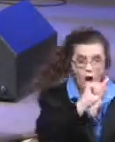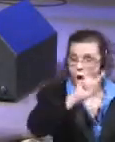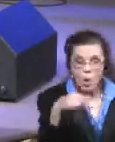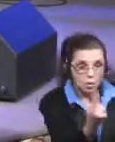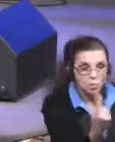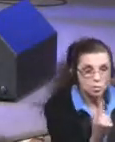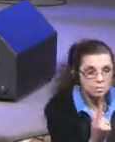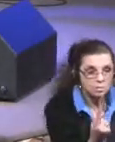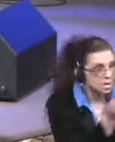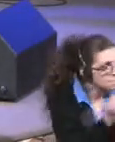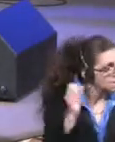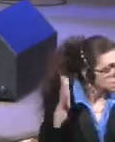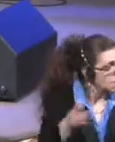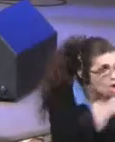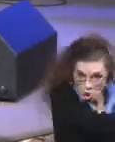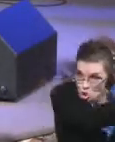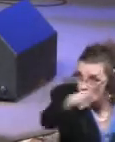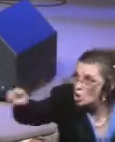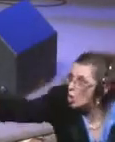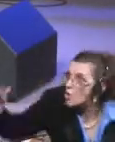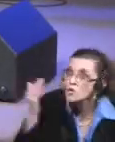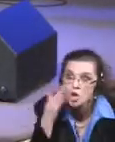all-sufficient Savior. Does anybody know him?